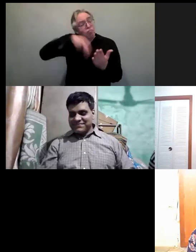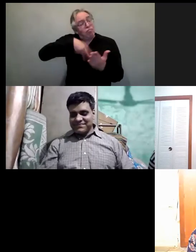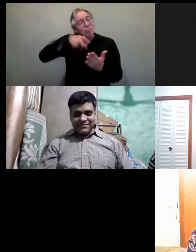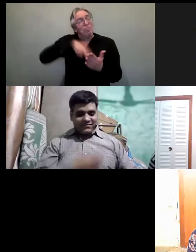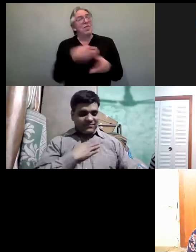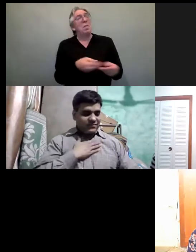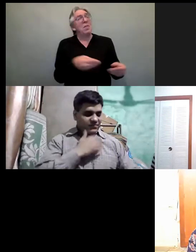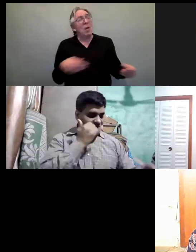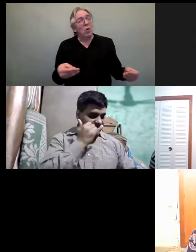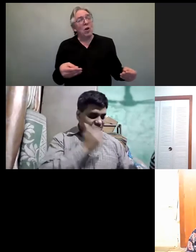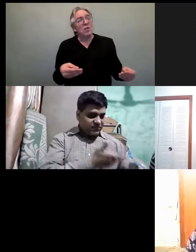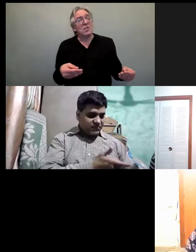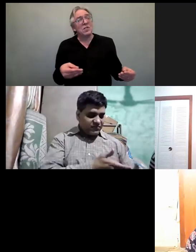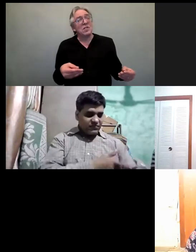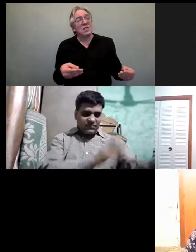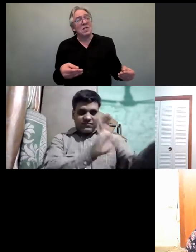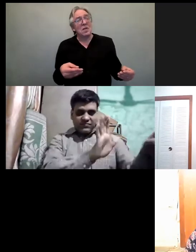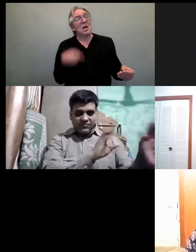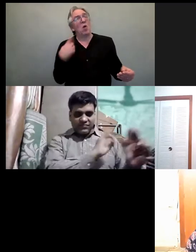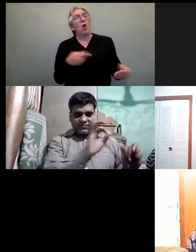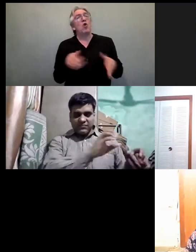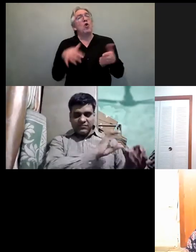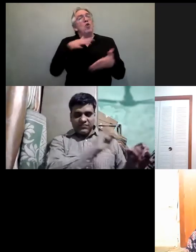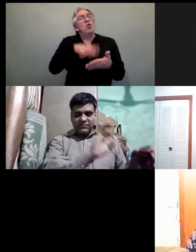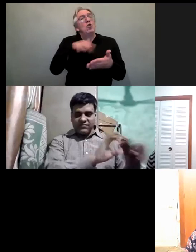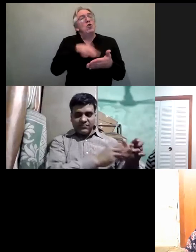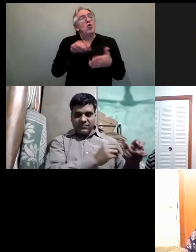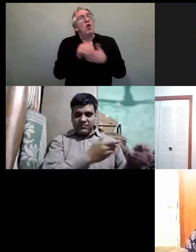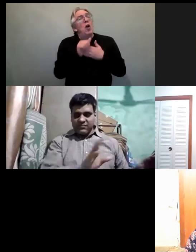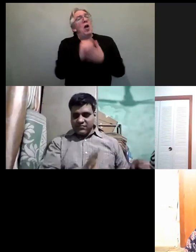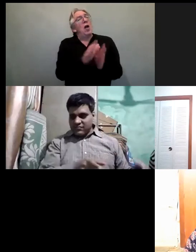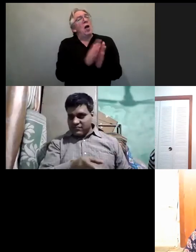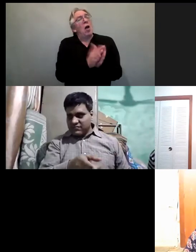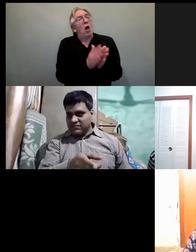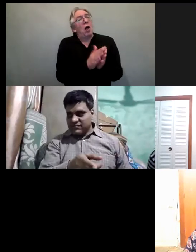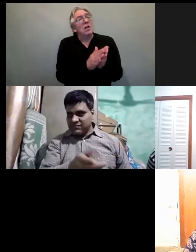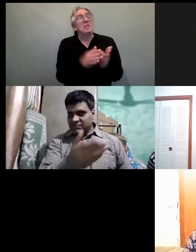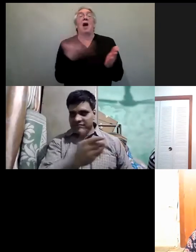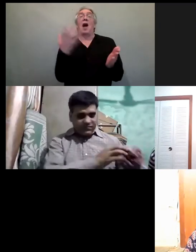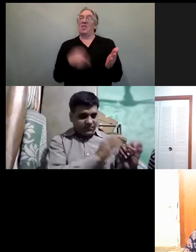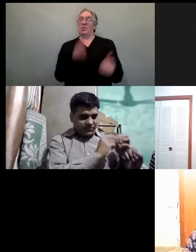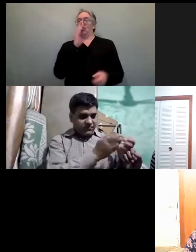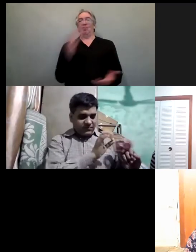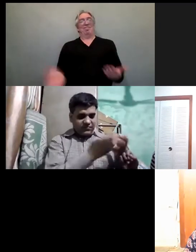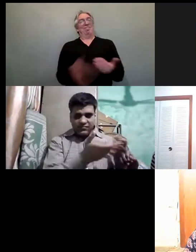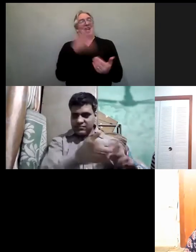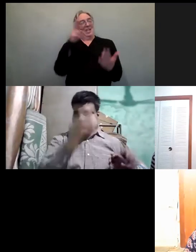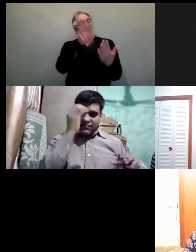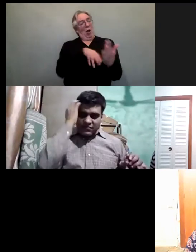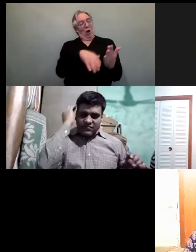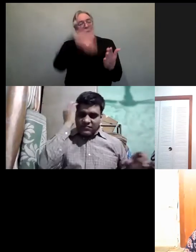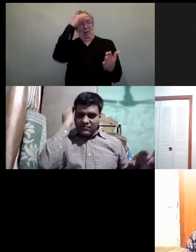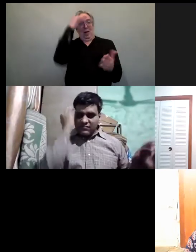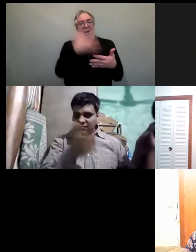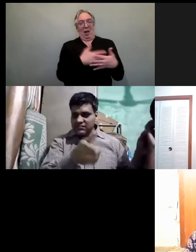developed some study guides for each module. They are in plain language and also in accessible